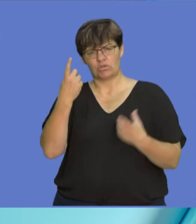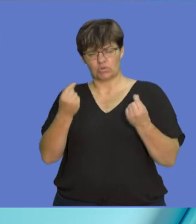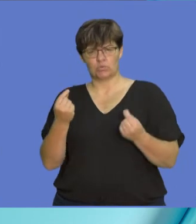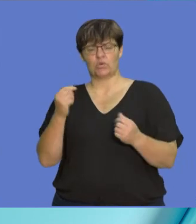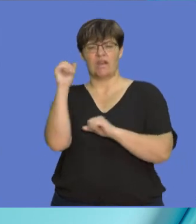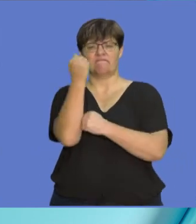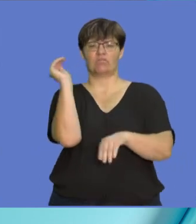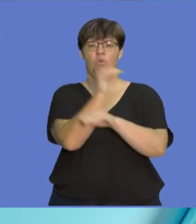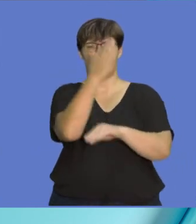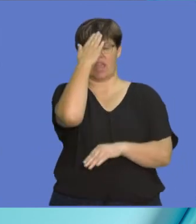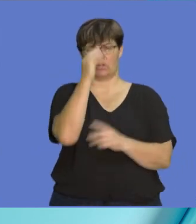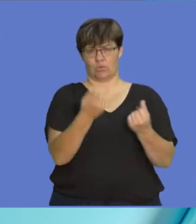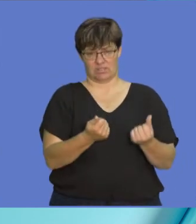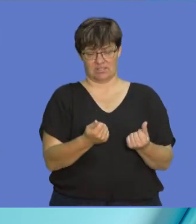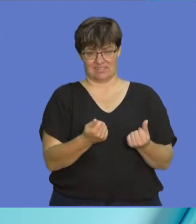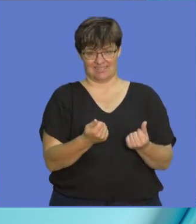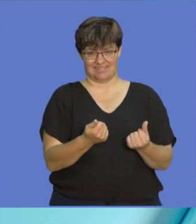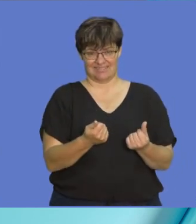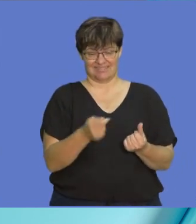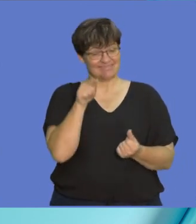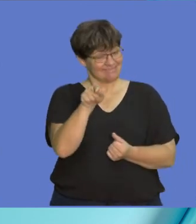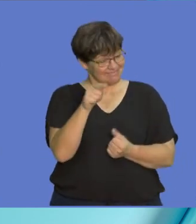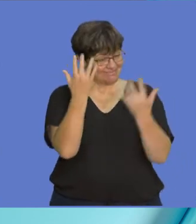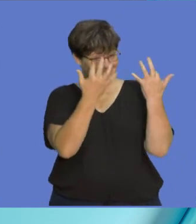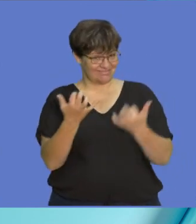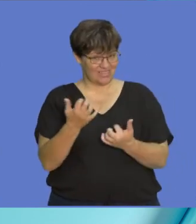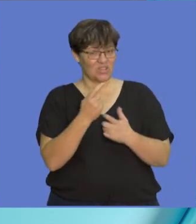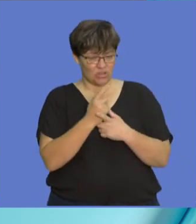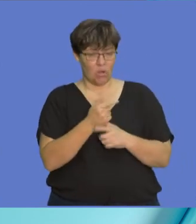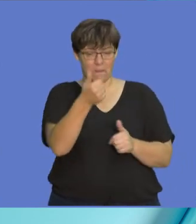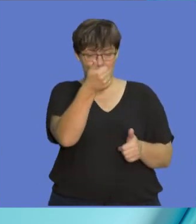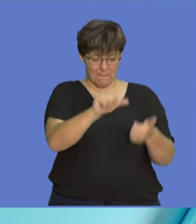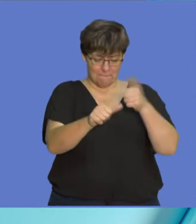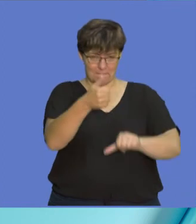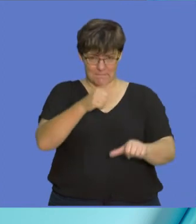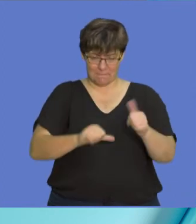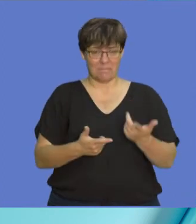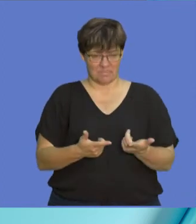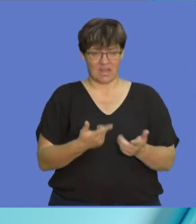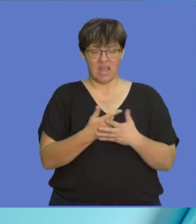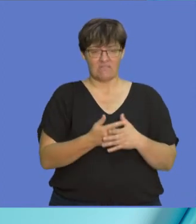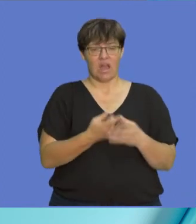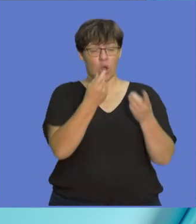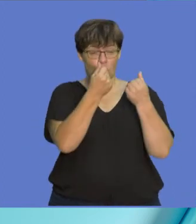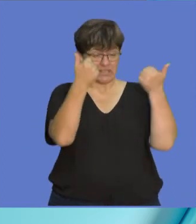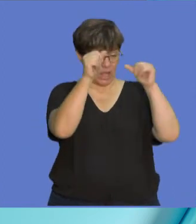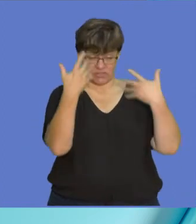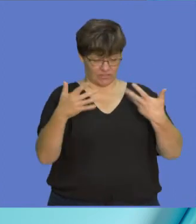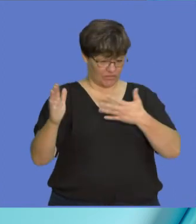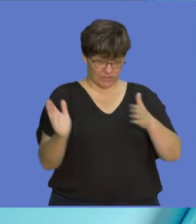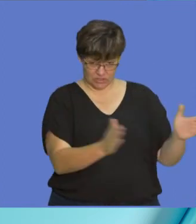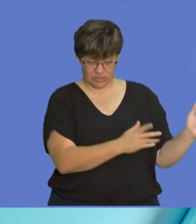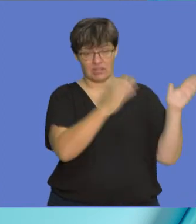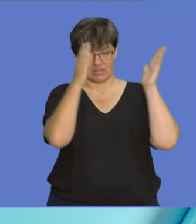cost, that particular calculation. So get the order right. Once you've completed all the cost accounts, you can then